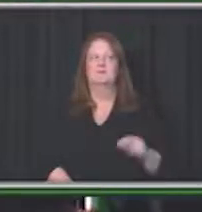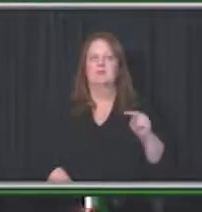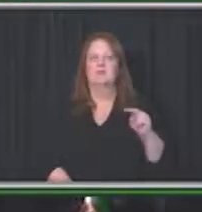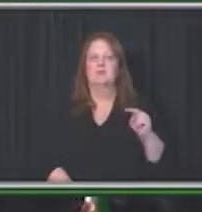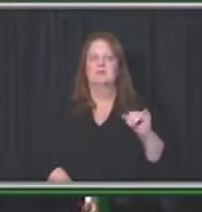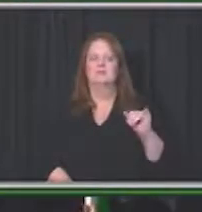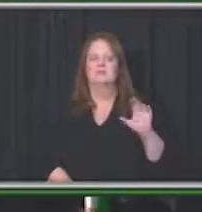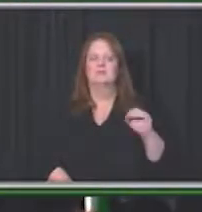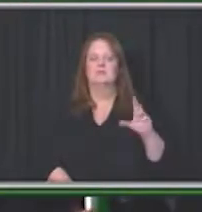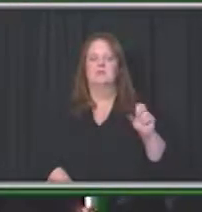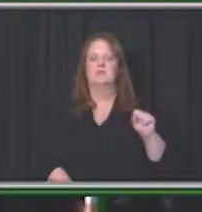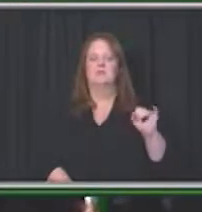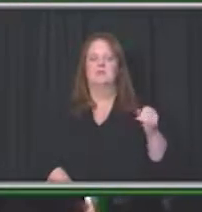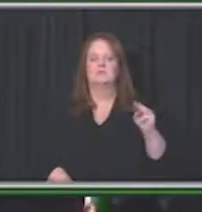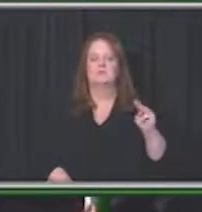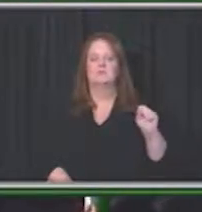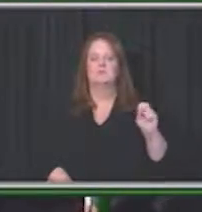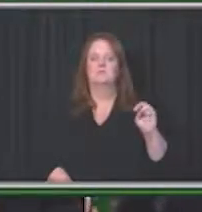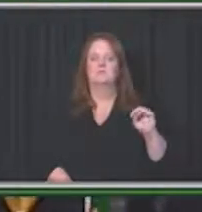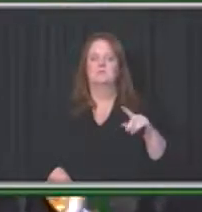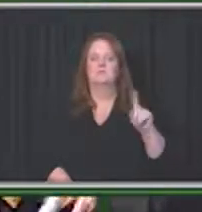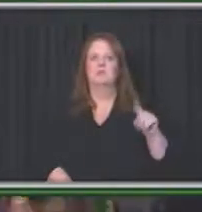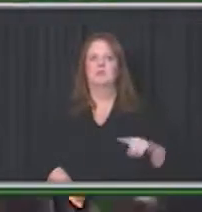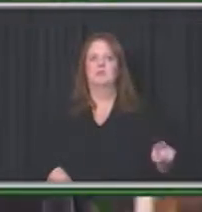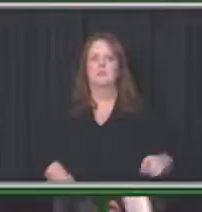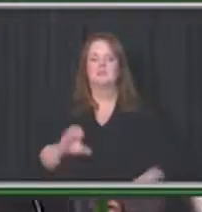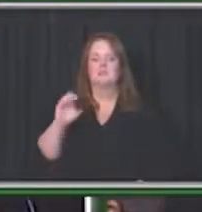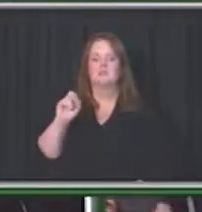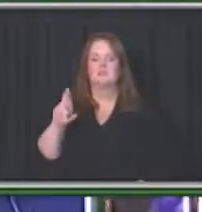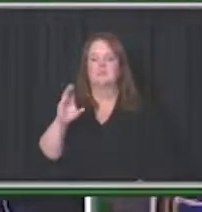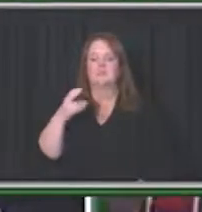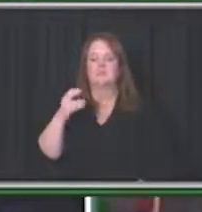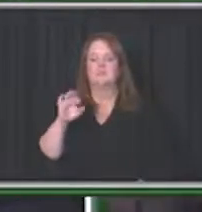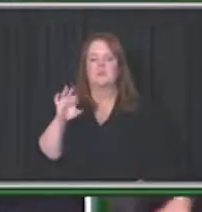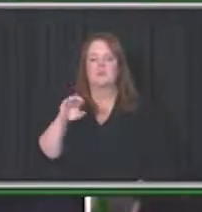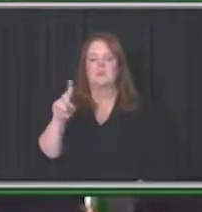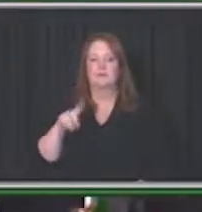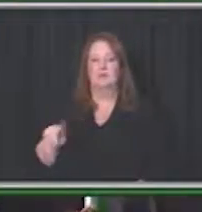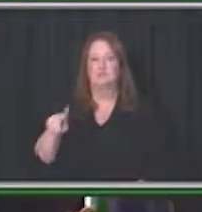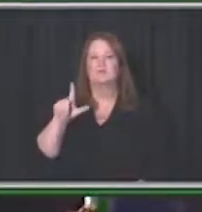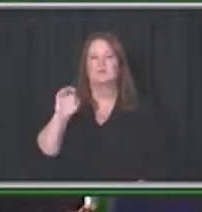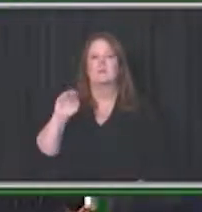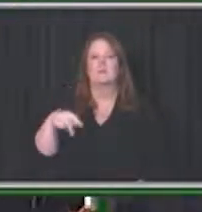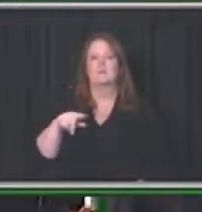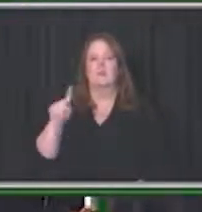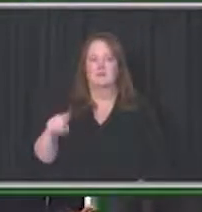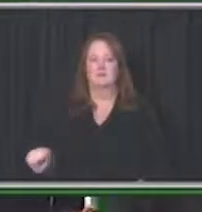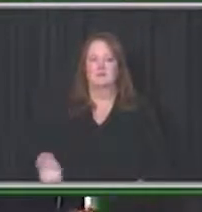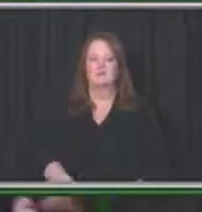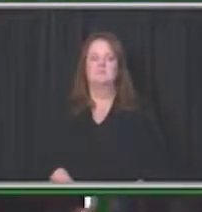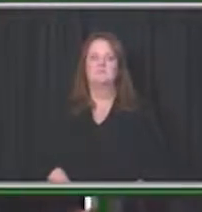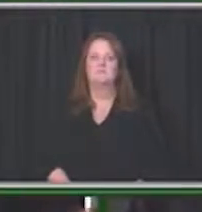Nicholas James Enriquez. Cesar Hernandez Lopez.